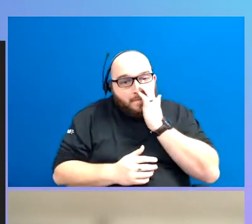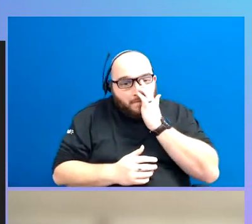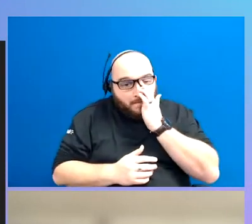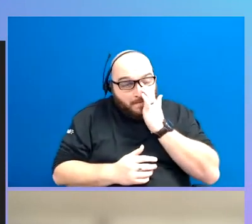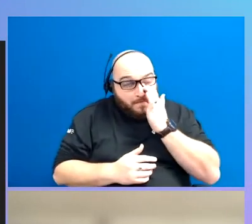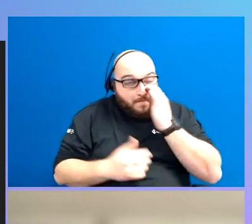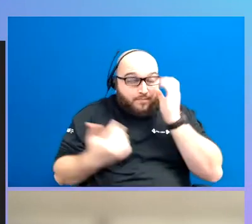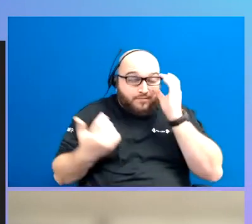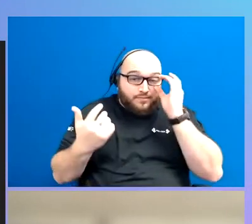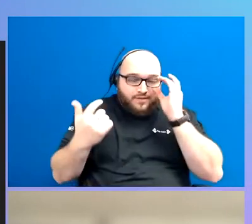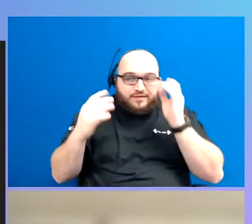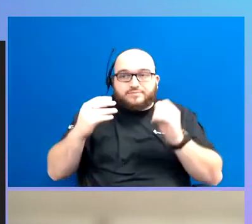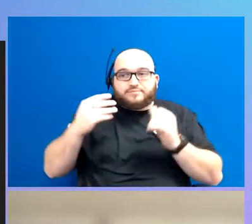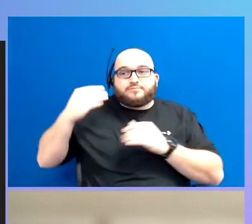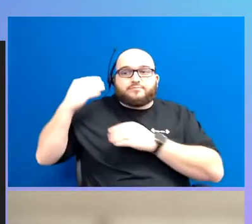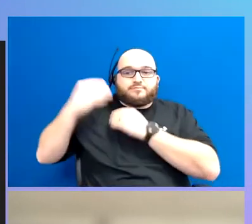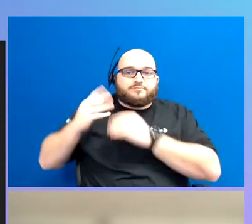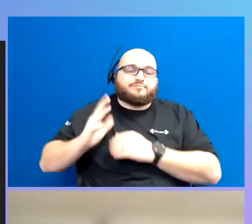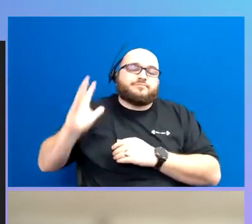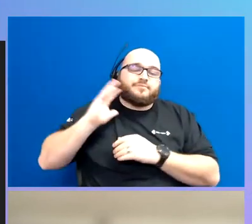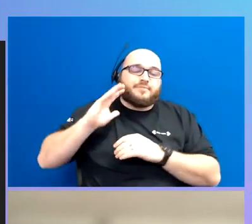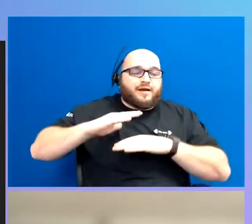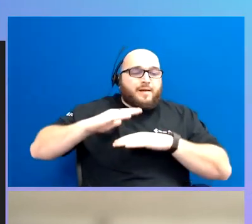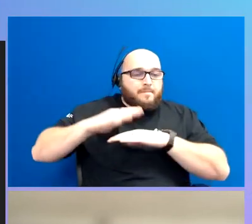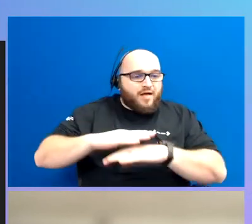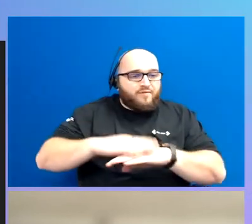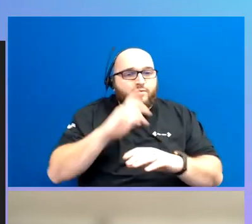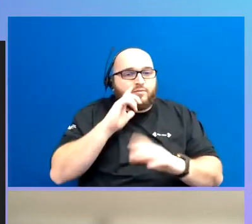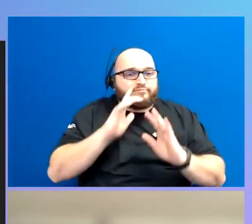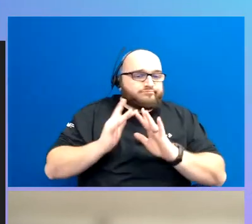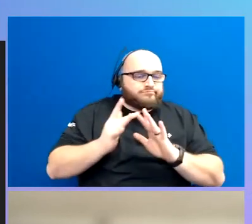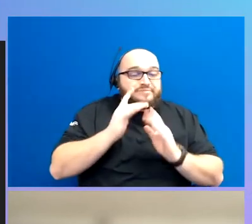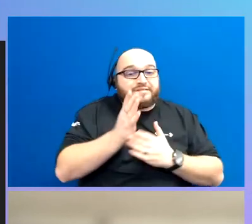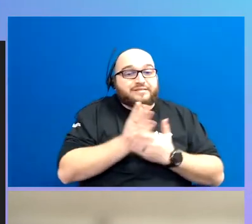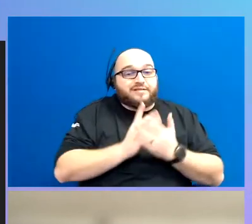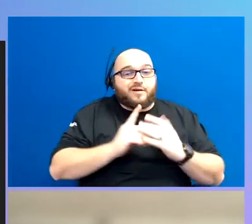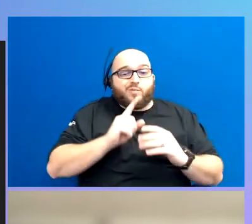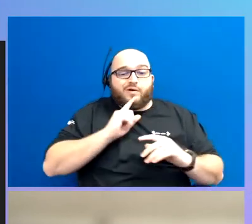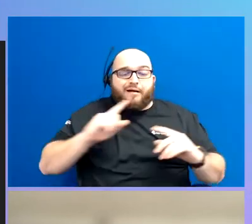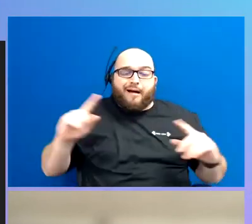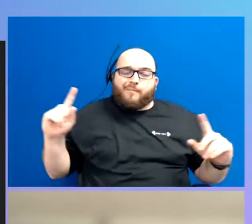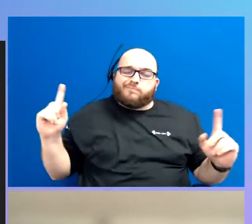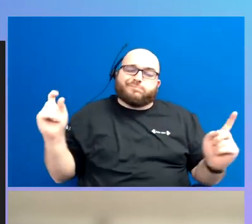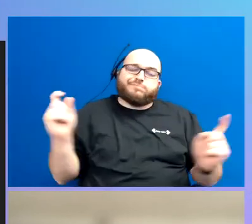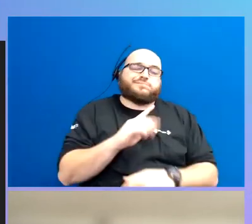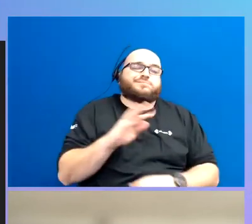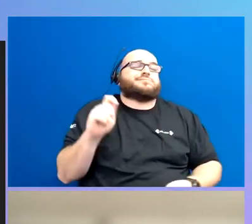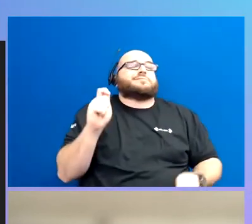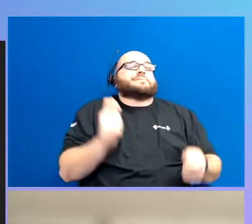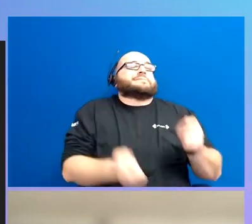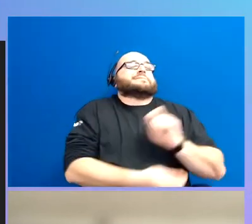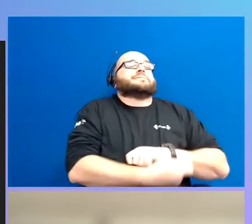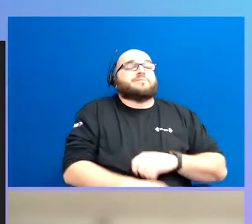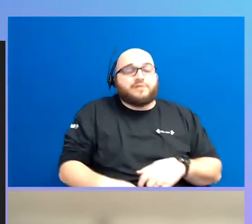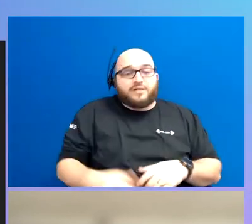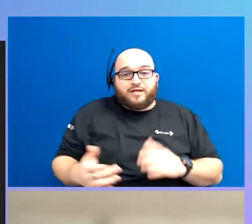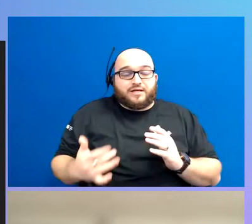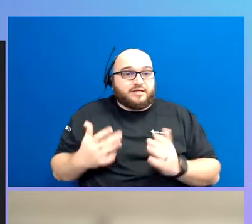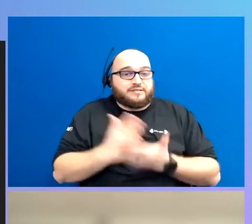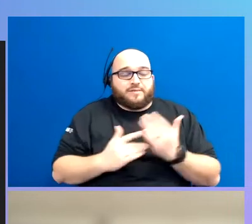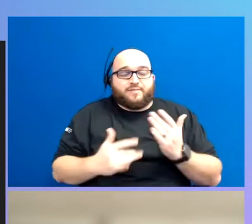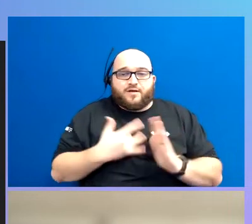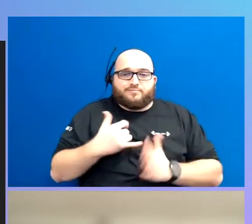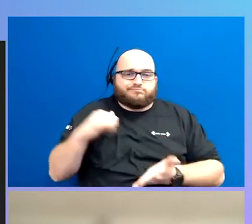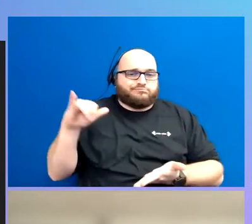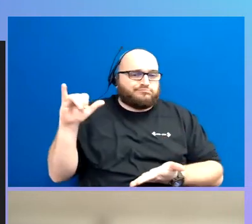I worked with a number of different frameworks, different platforms. Some of them were really complicated to change. Some of them quite impossible to